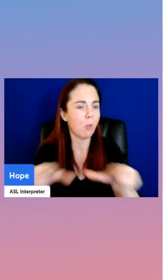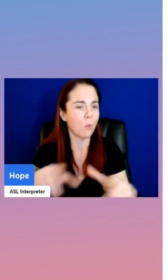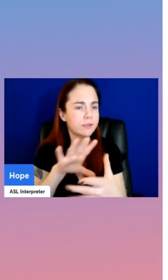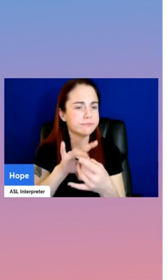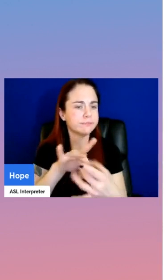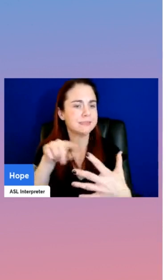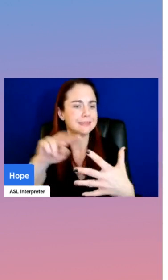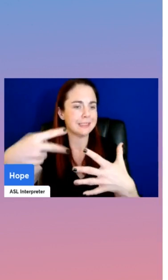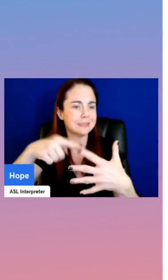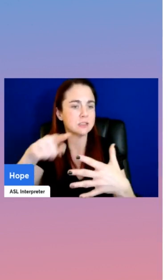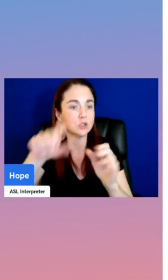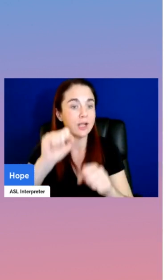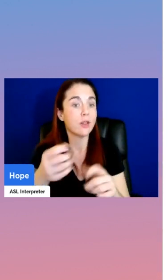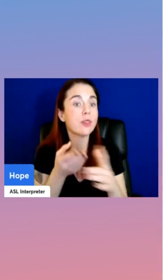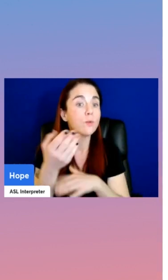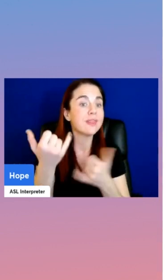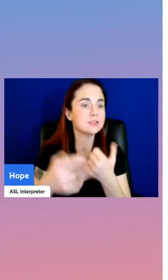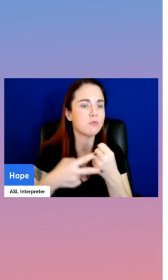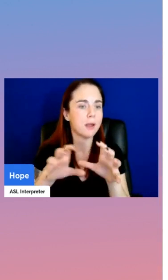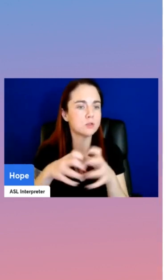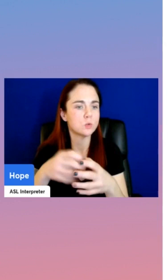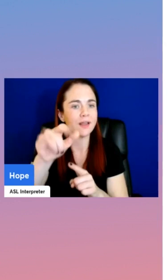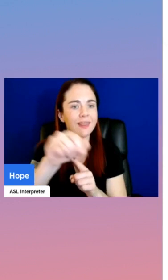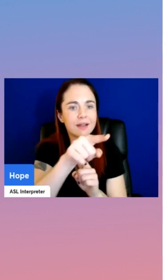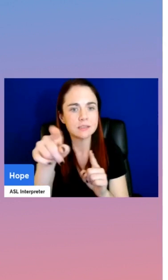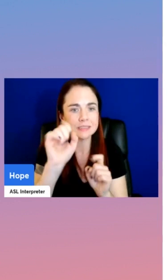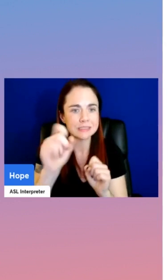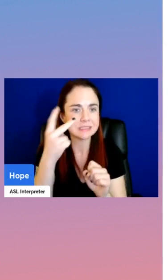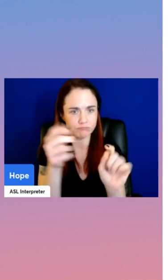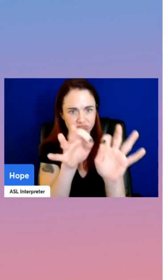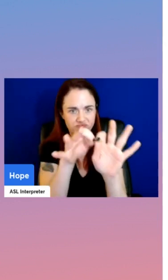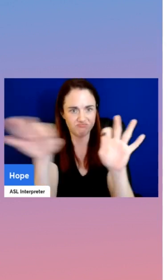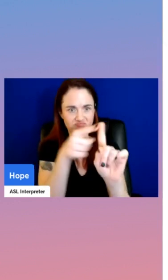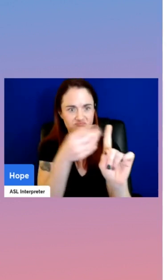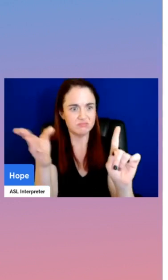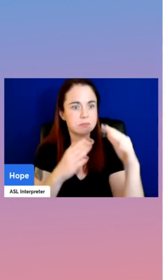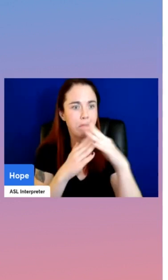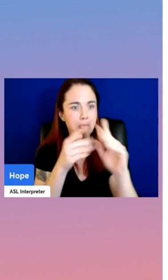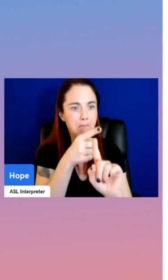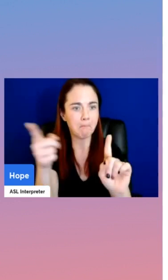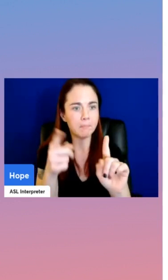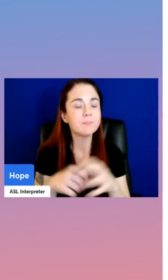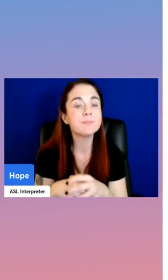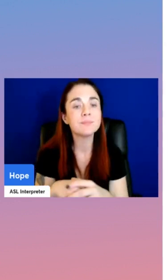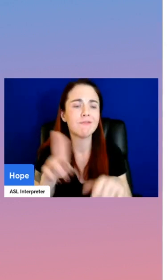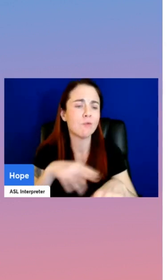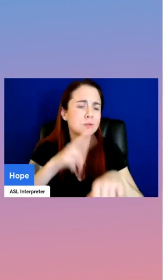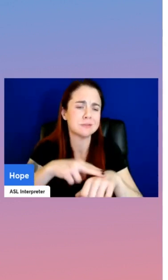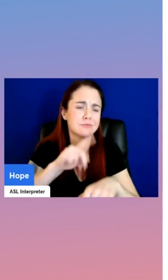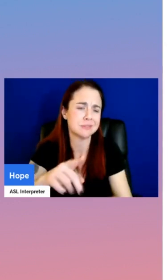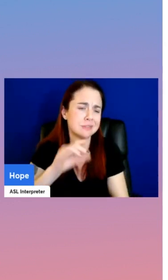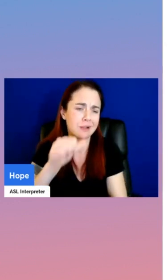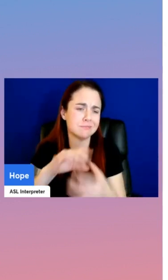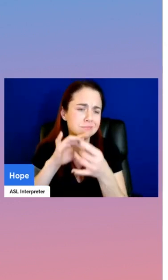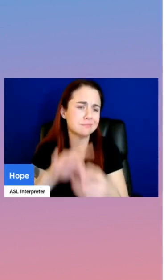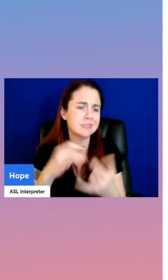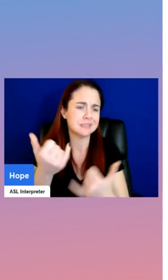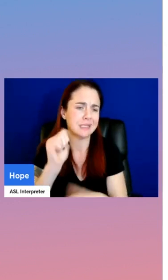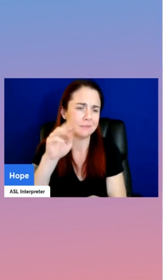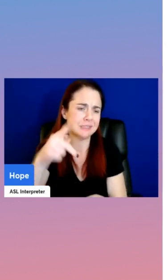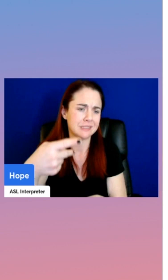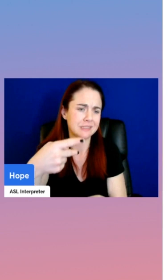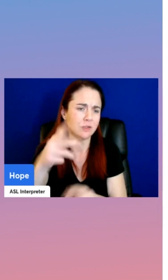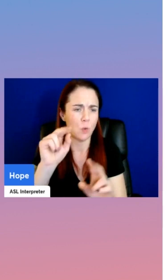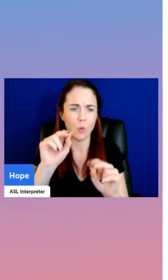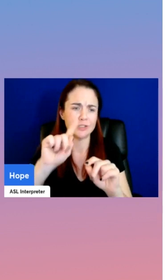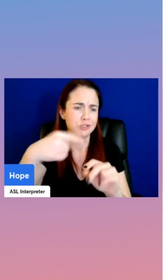done via the following repository that I call Terraform AWS SAP AMI Factory Foundation. Of course, it has nothing really to do with SAP. It's just my